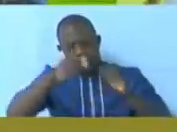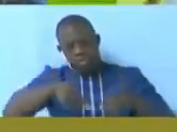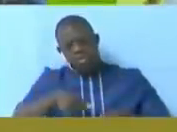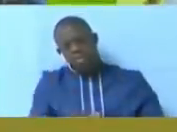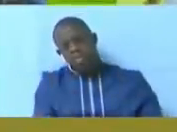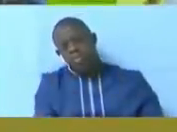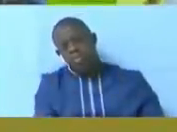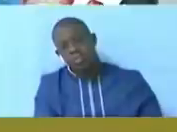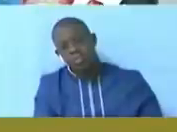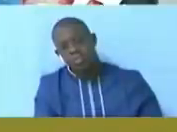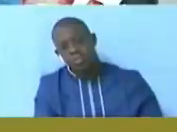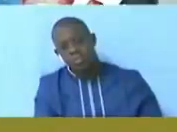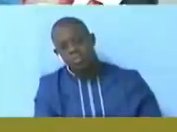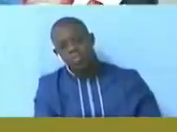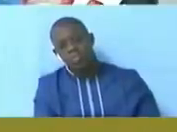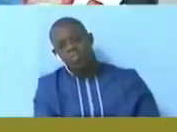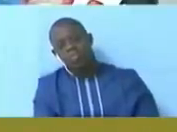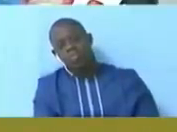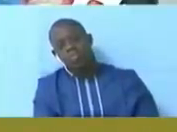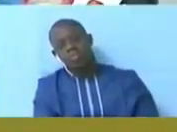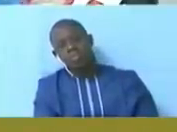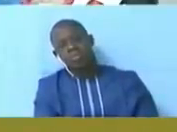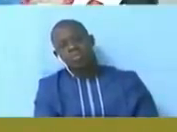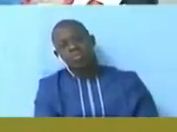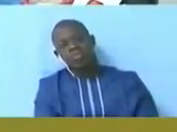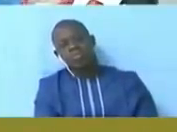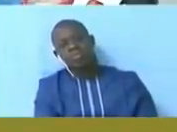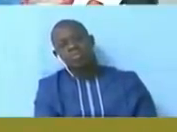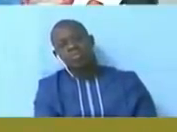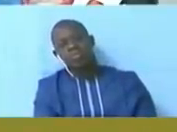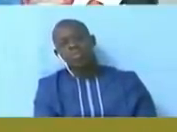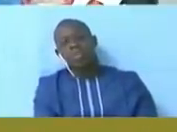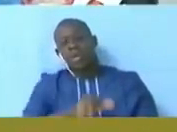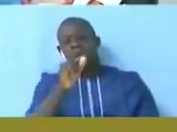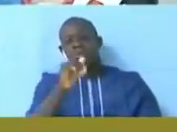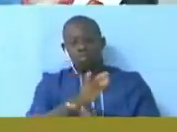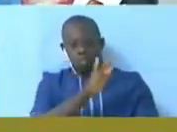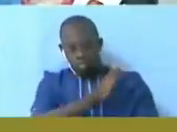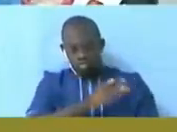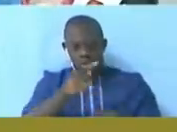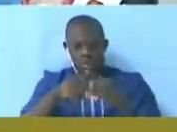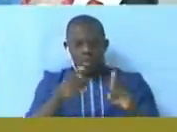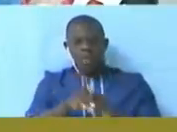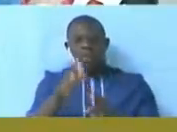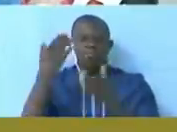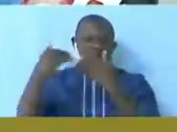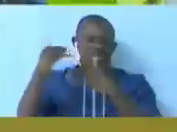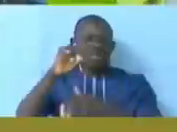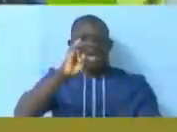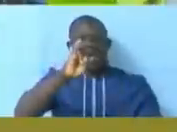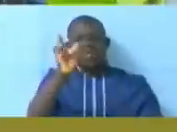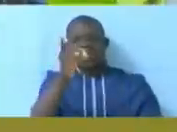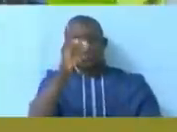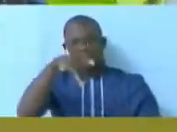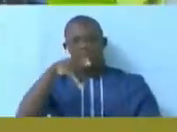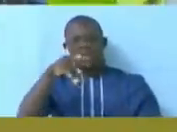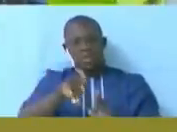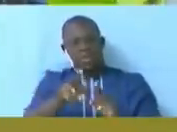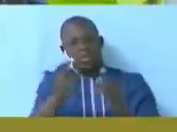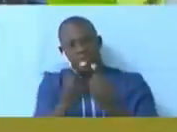well as the previous IGP as well, that would be the same case.